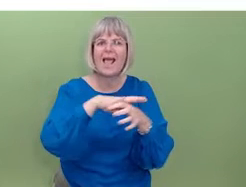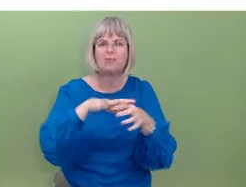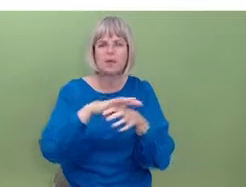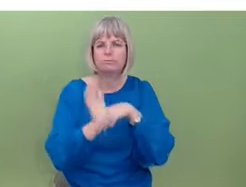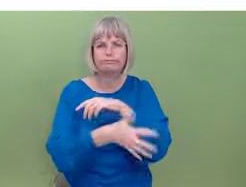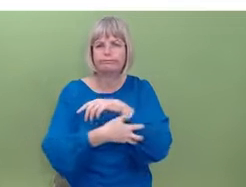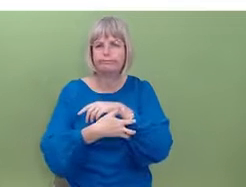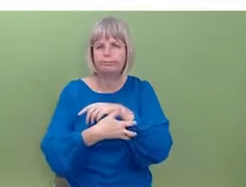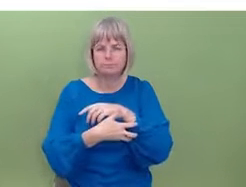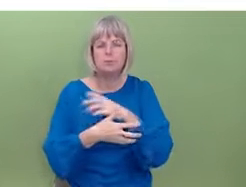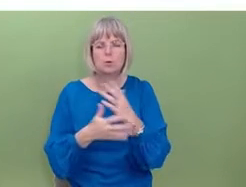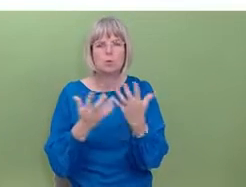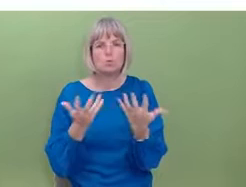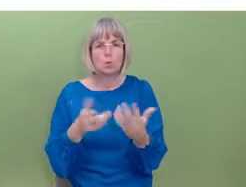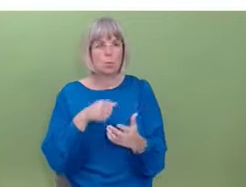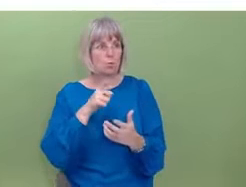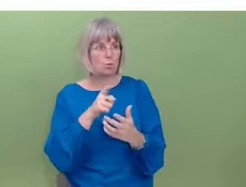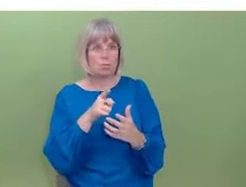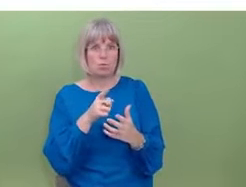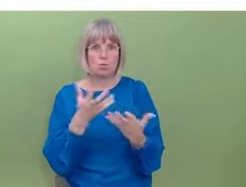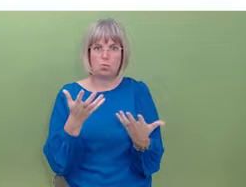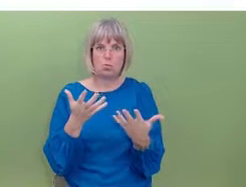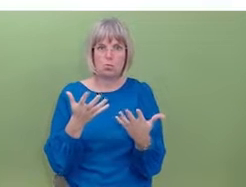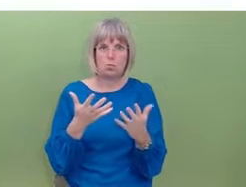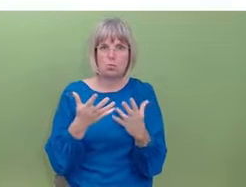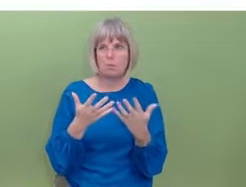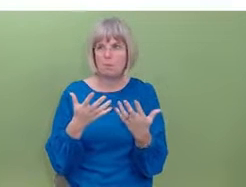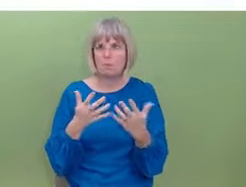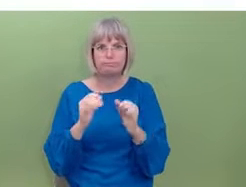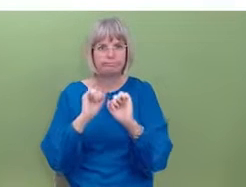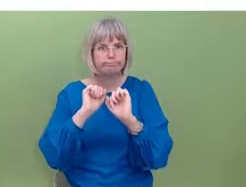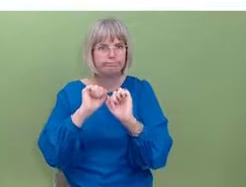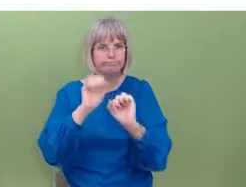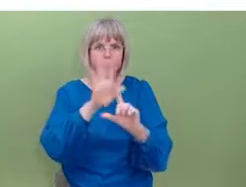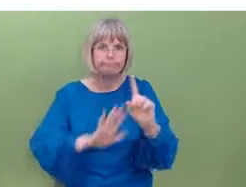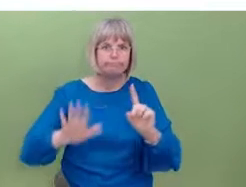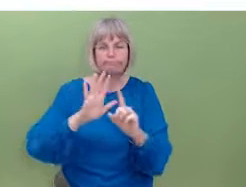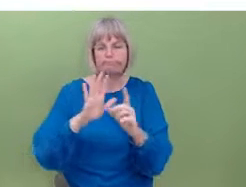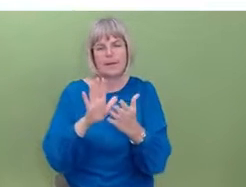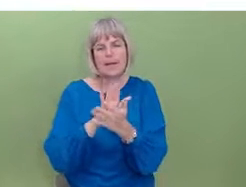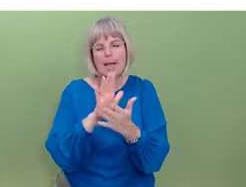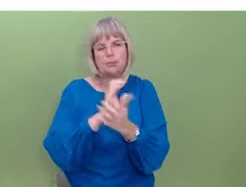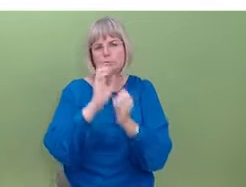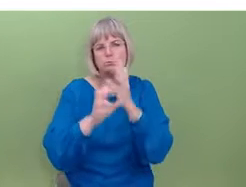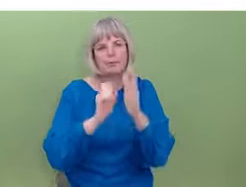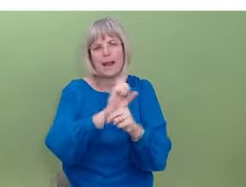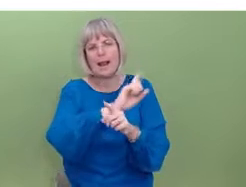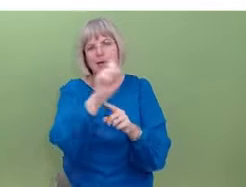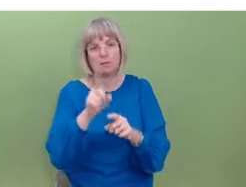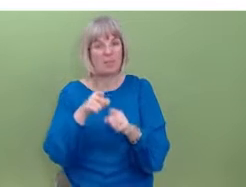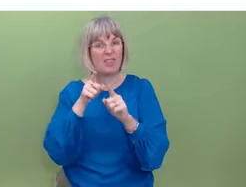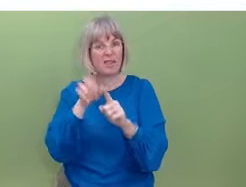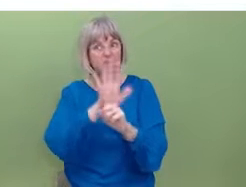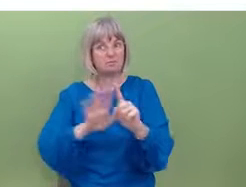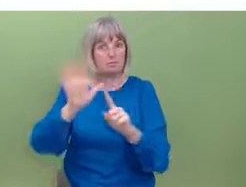this has provided a platform, which I'll be happy to speak about later, for more work to be done remotely, for access to be improved